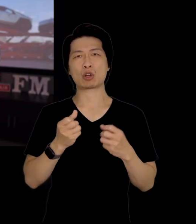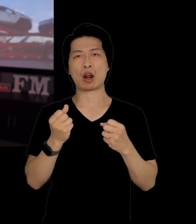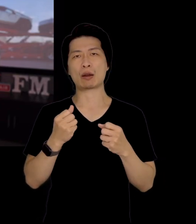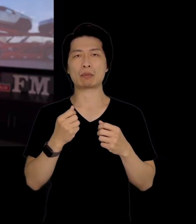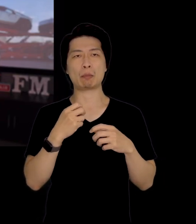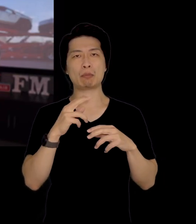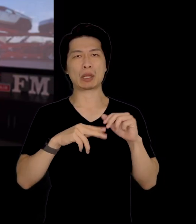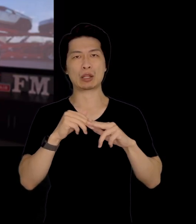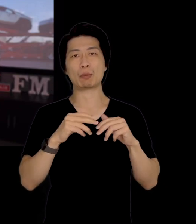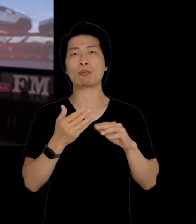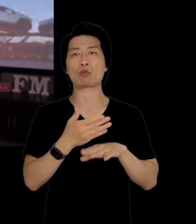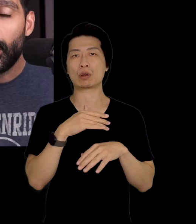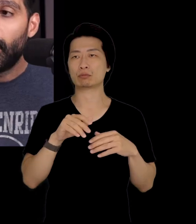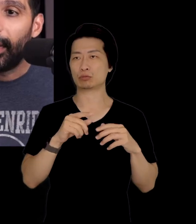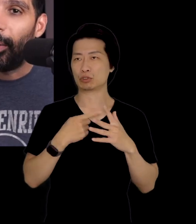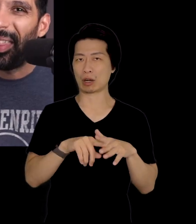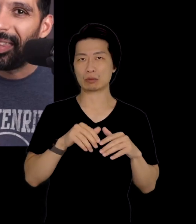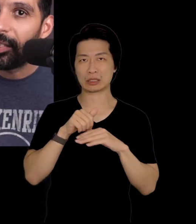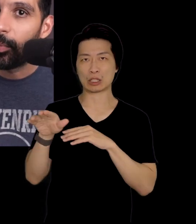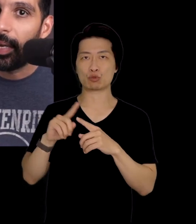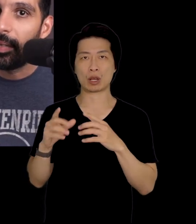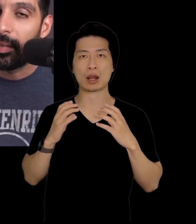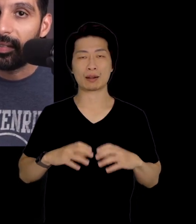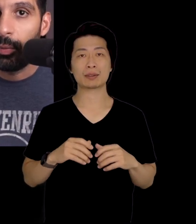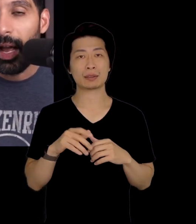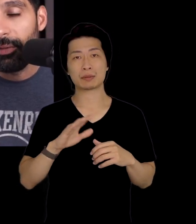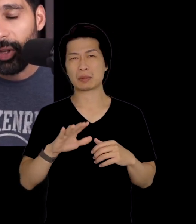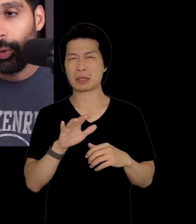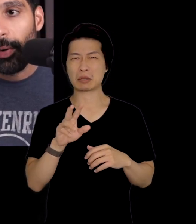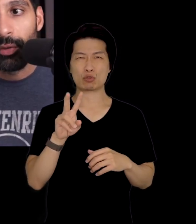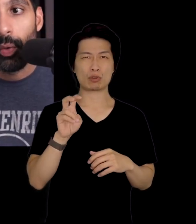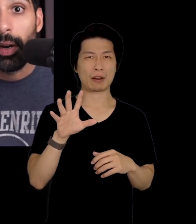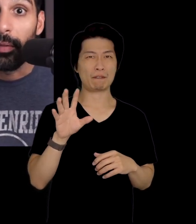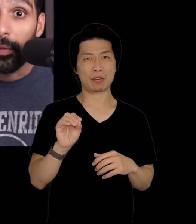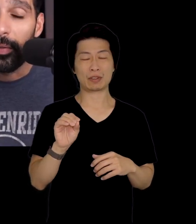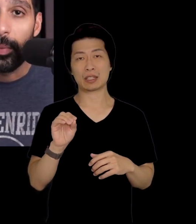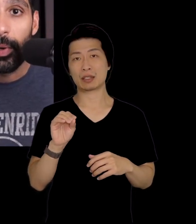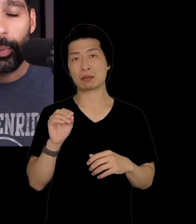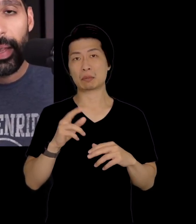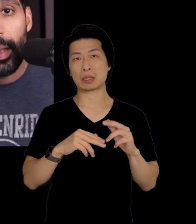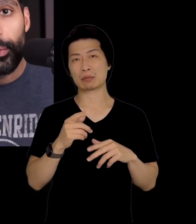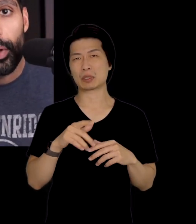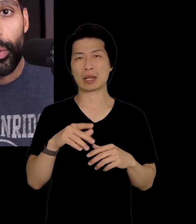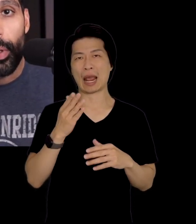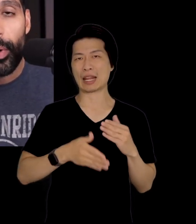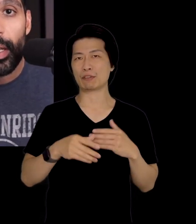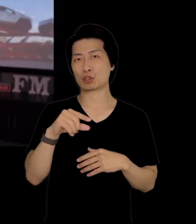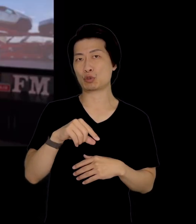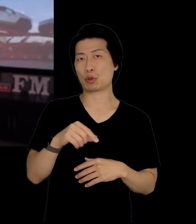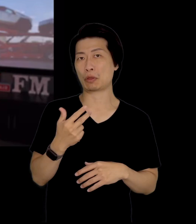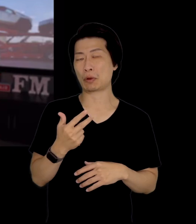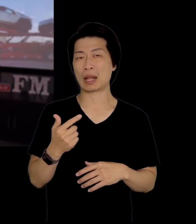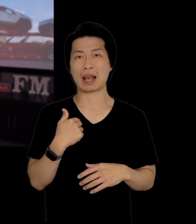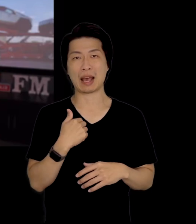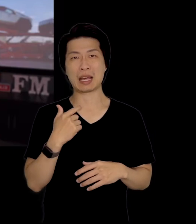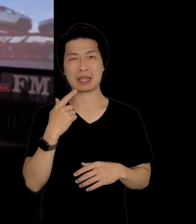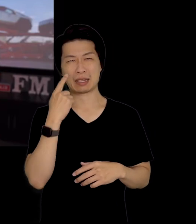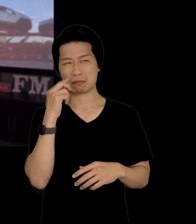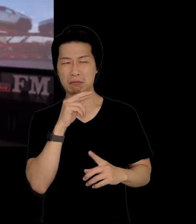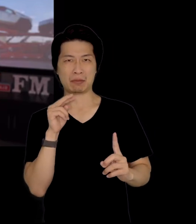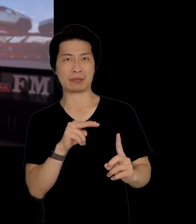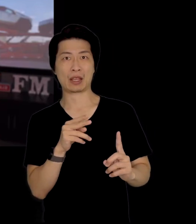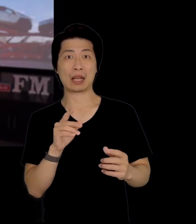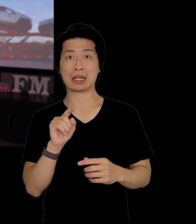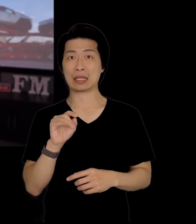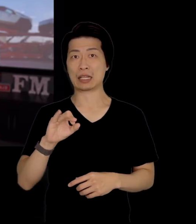before their first deliveries start. Now, at this pace, Tesla would have somewhere around 250 built by the end of Q3, which from my